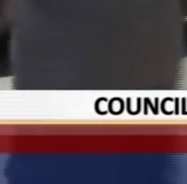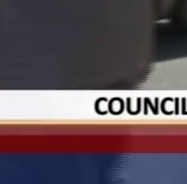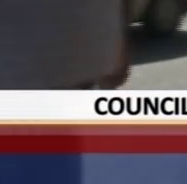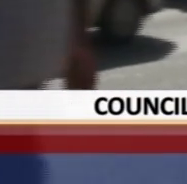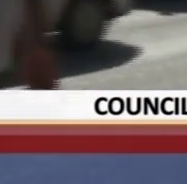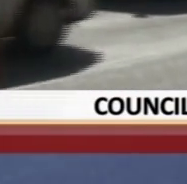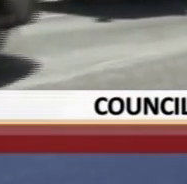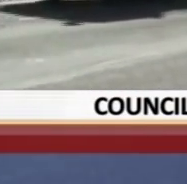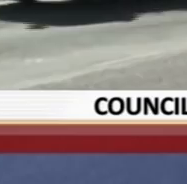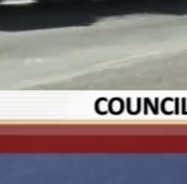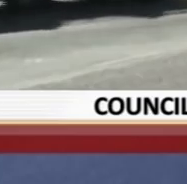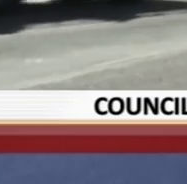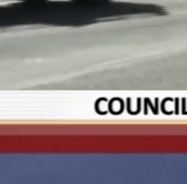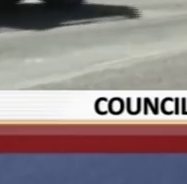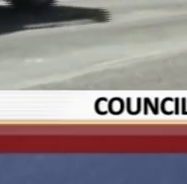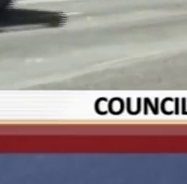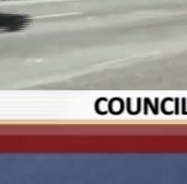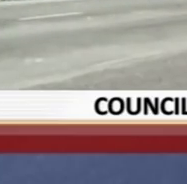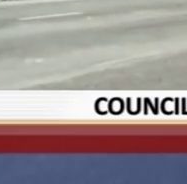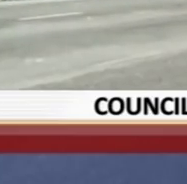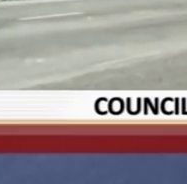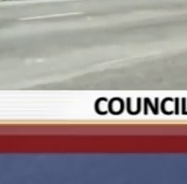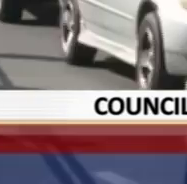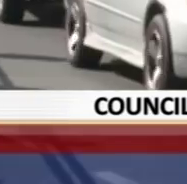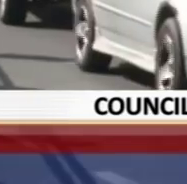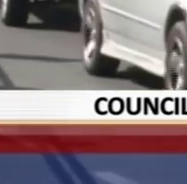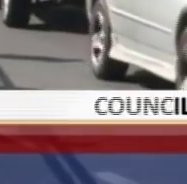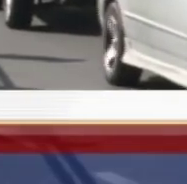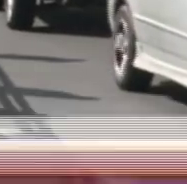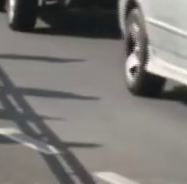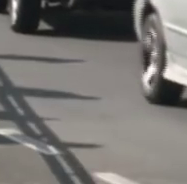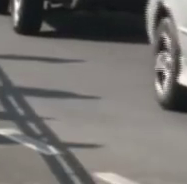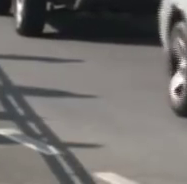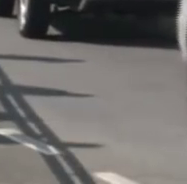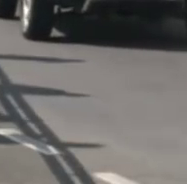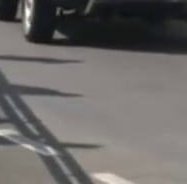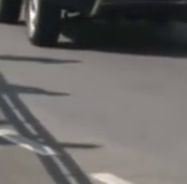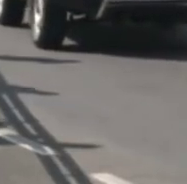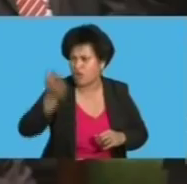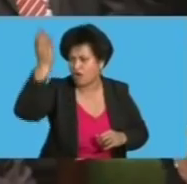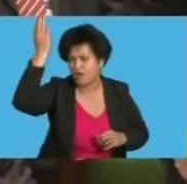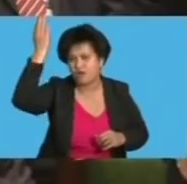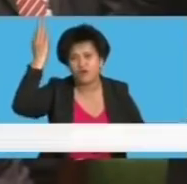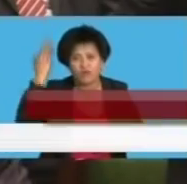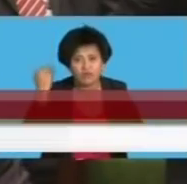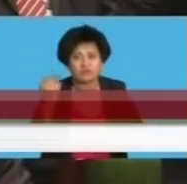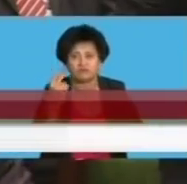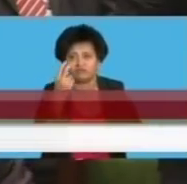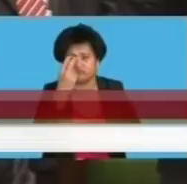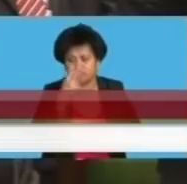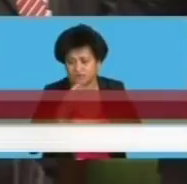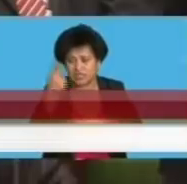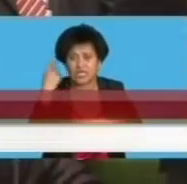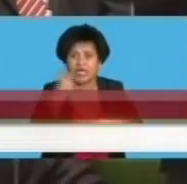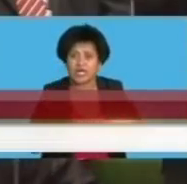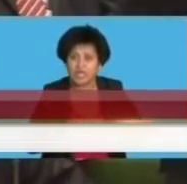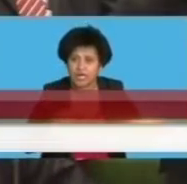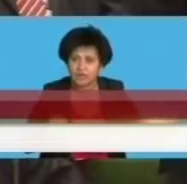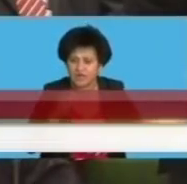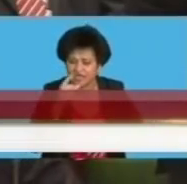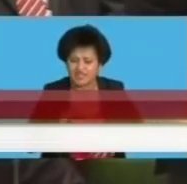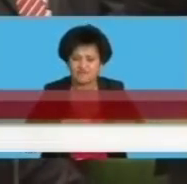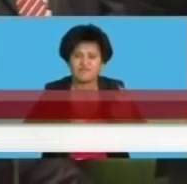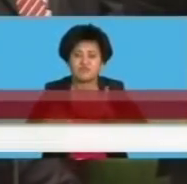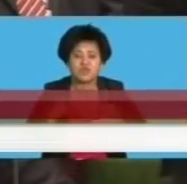but this did not start with the Fiji First government, as they are legacy issues. I can pick up numerous reports, some of the people who